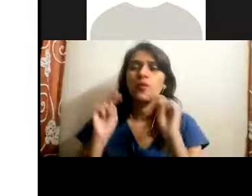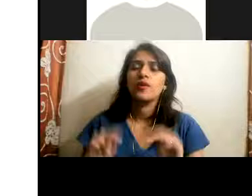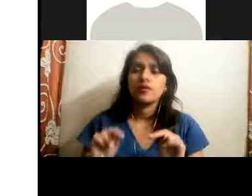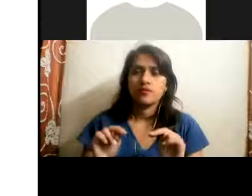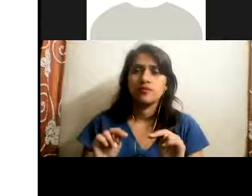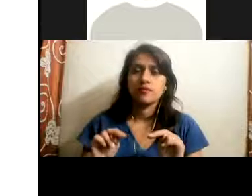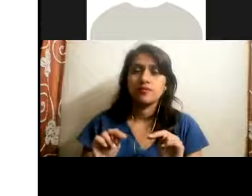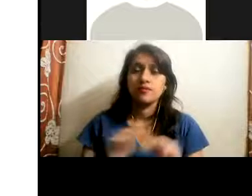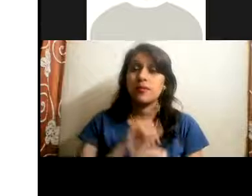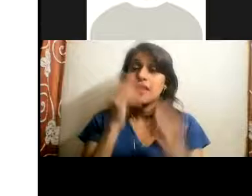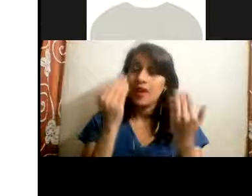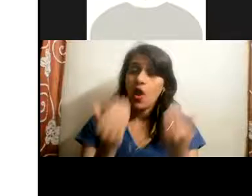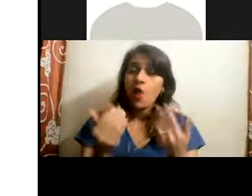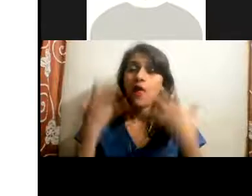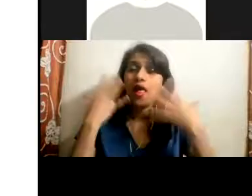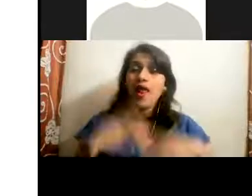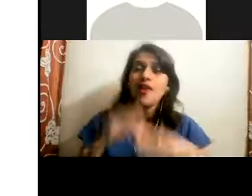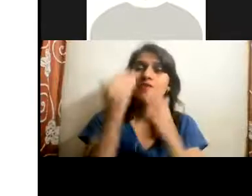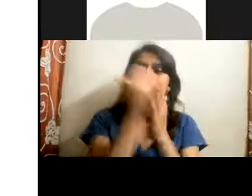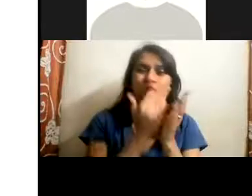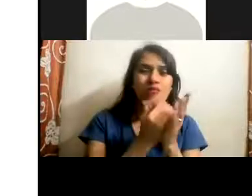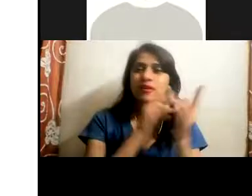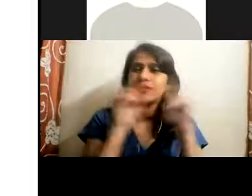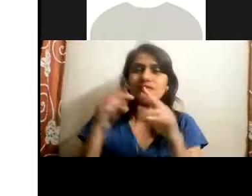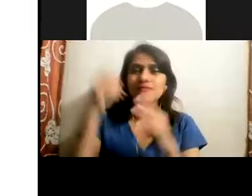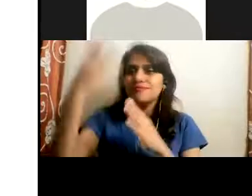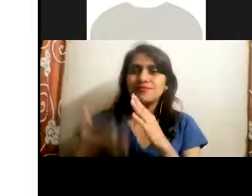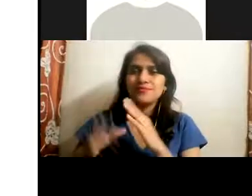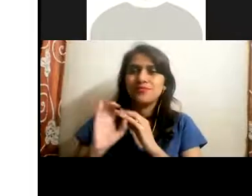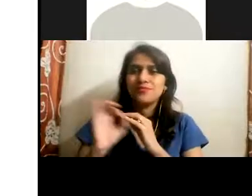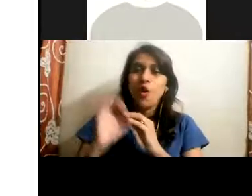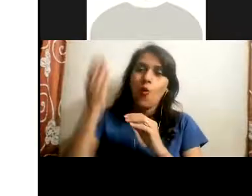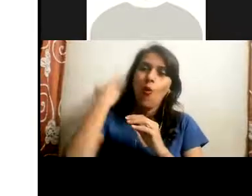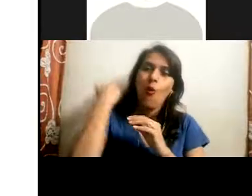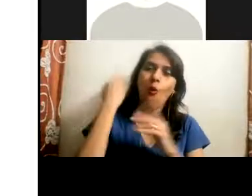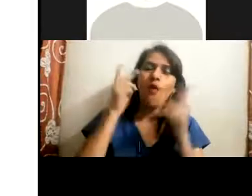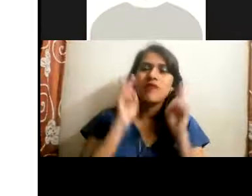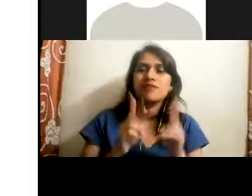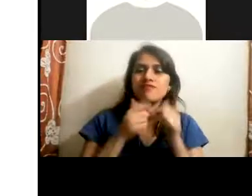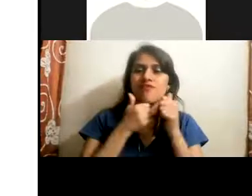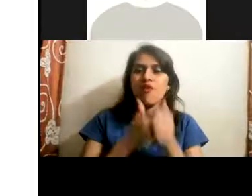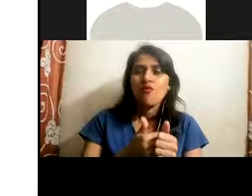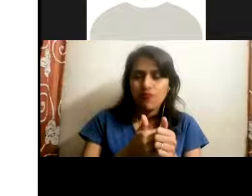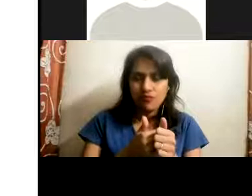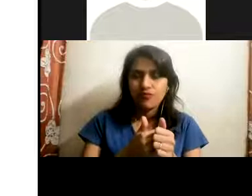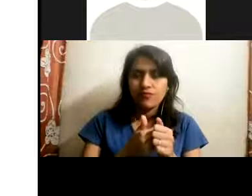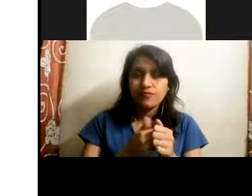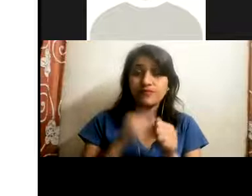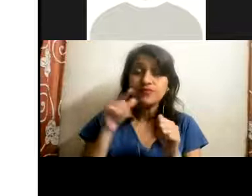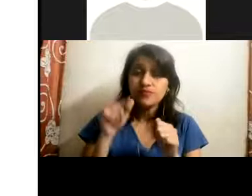our current health programs are not really looking into these specific aspects. And what other aspects